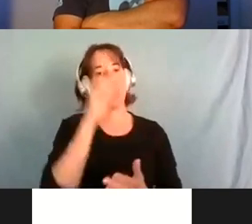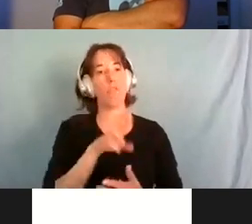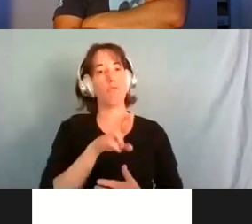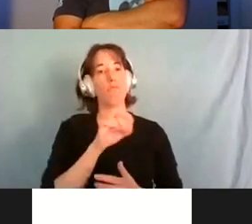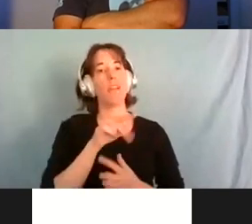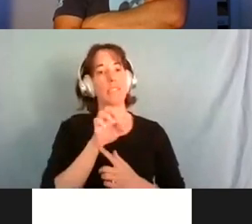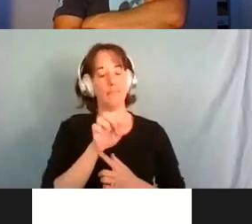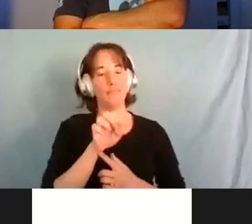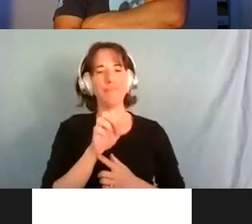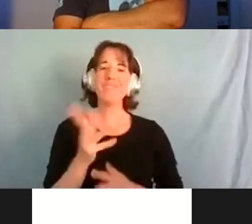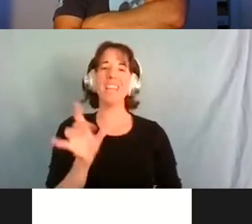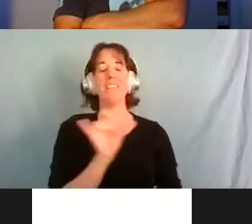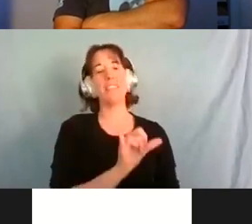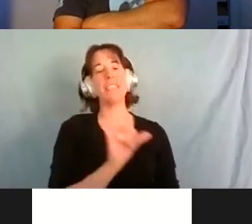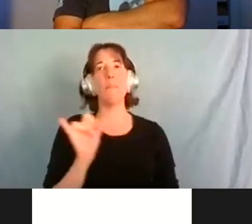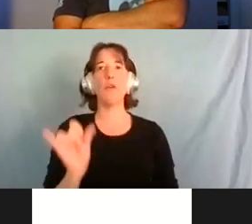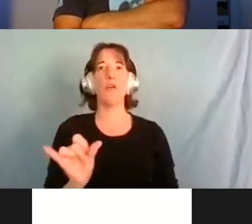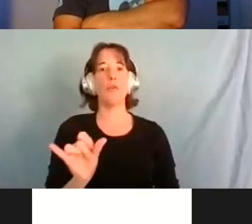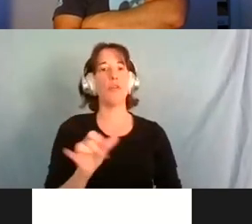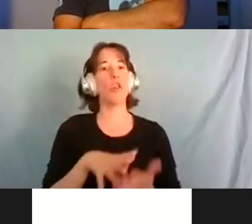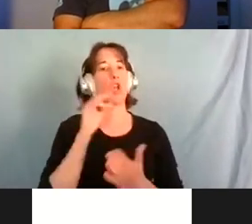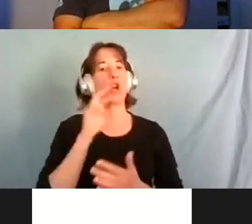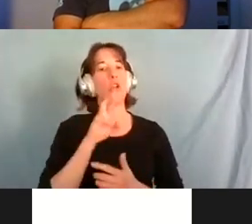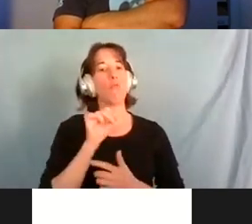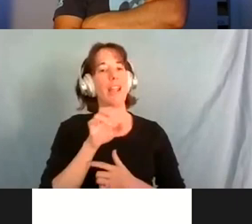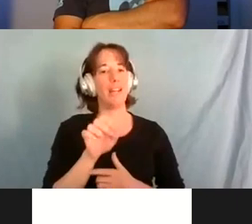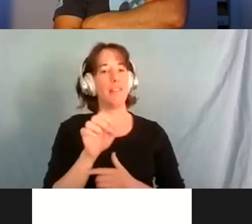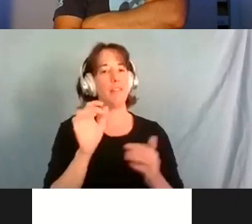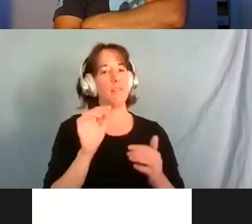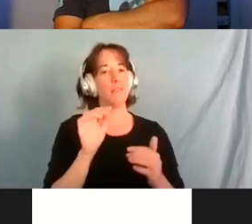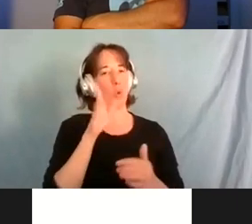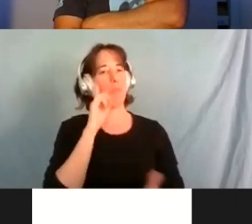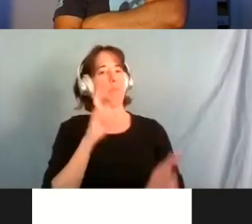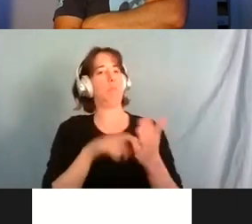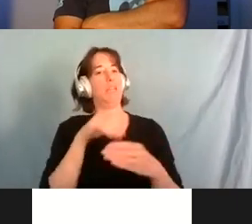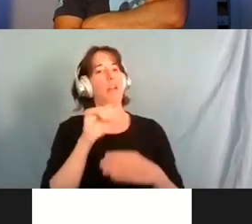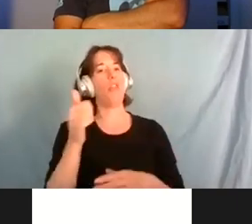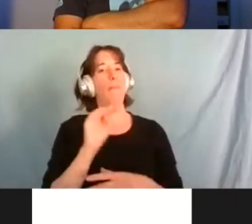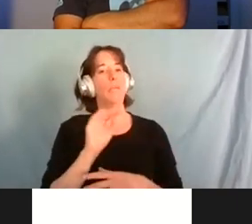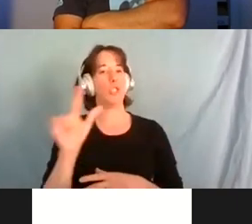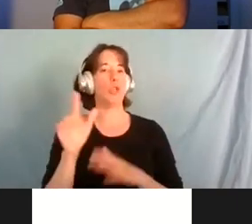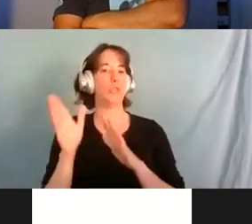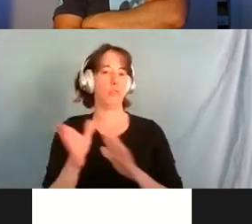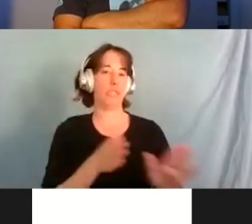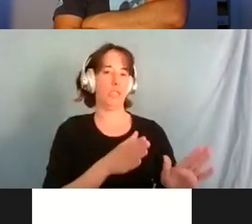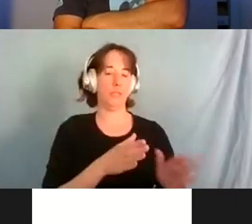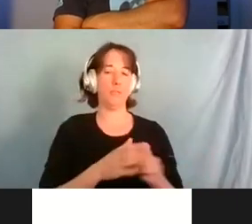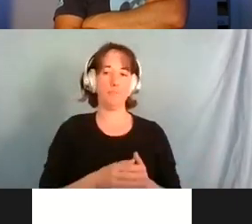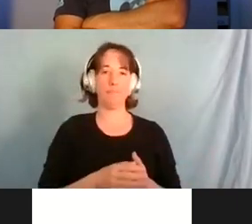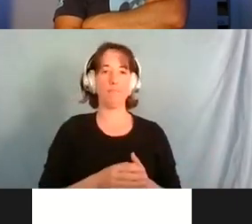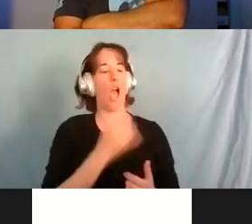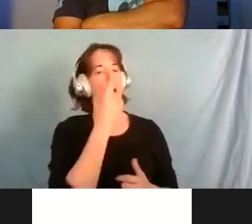to the learning rate you'll find in other machine learning strategies. Okay, So that makes sense.